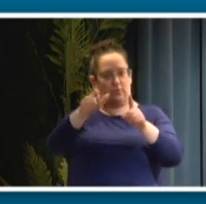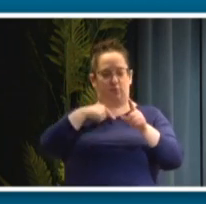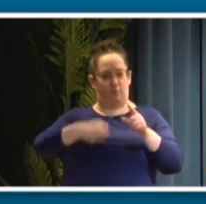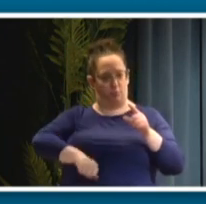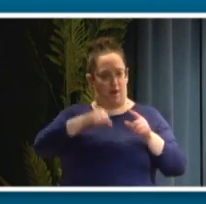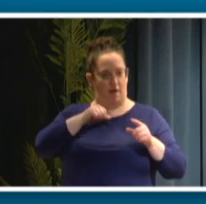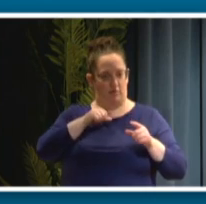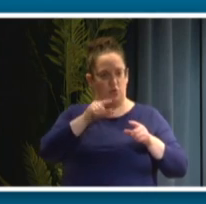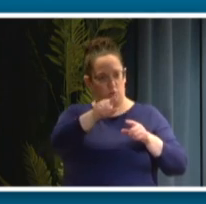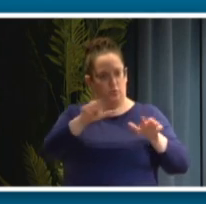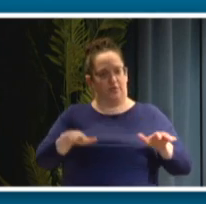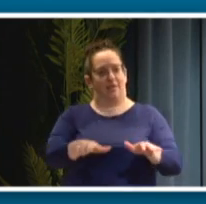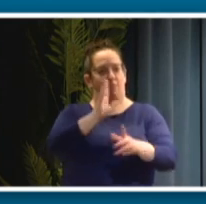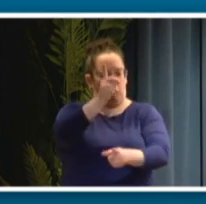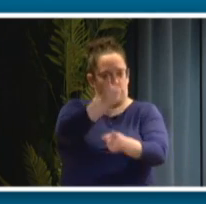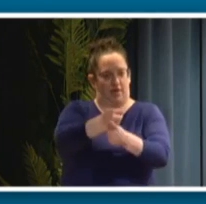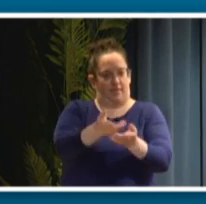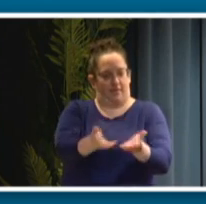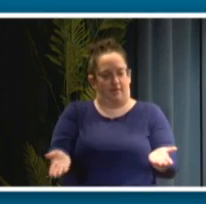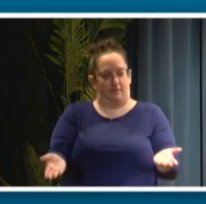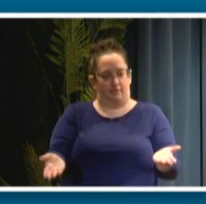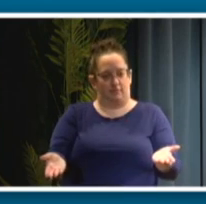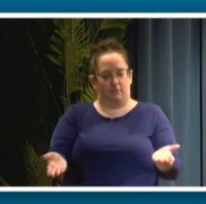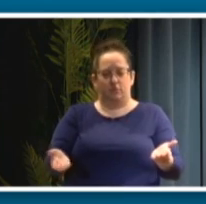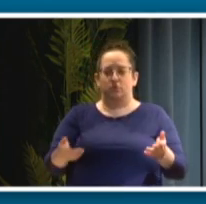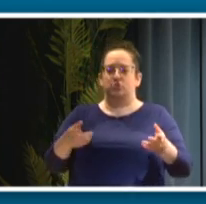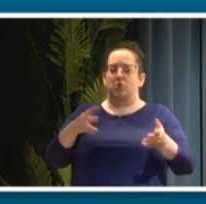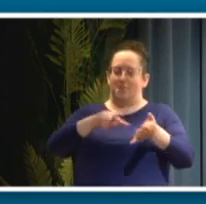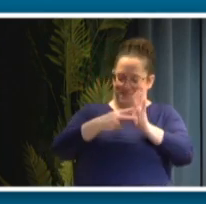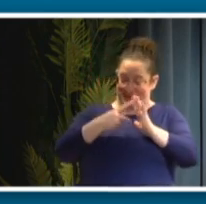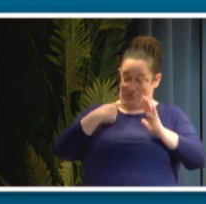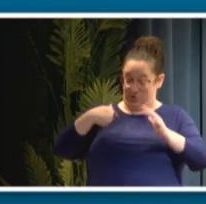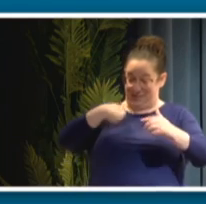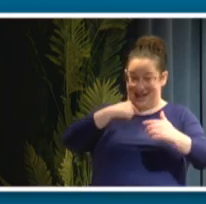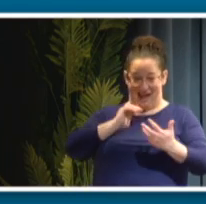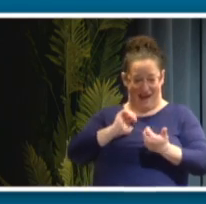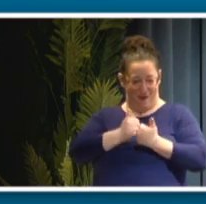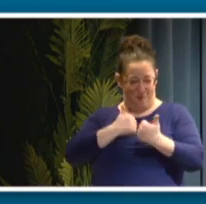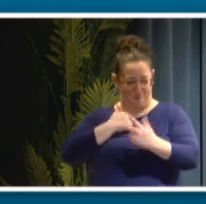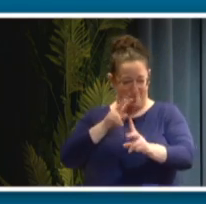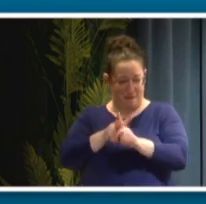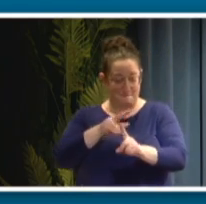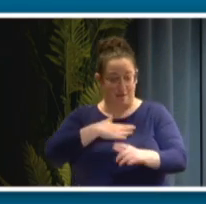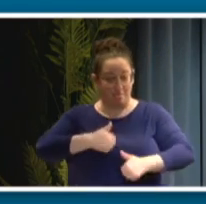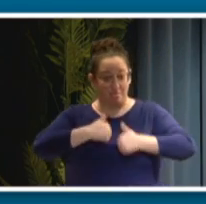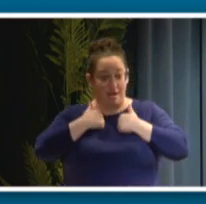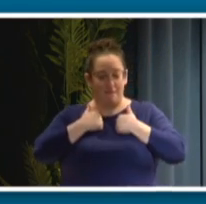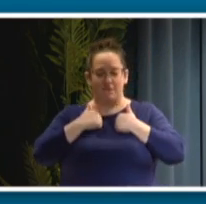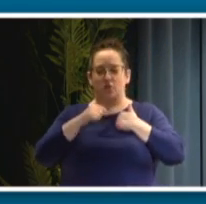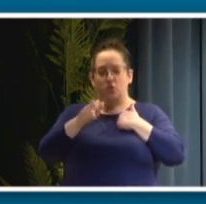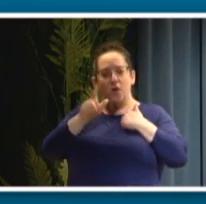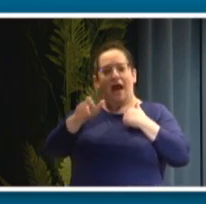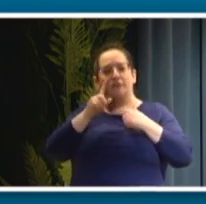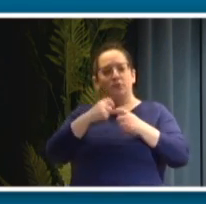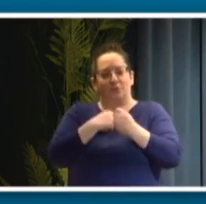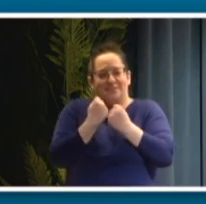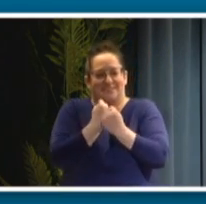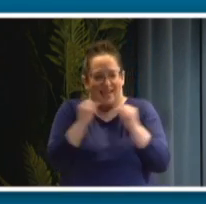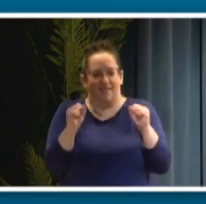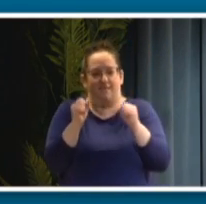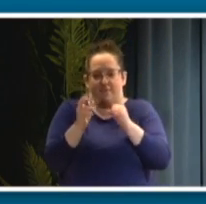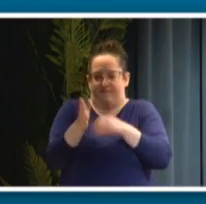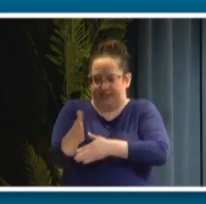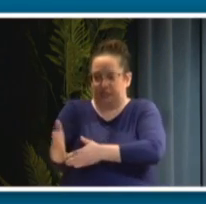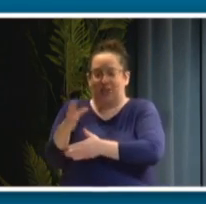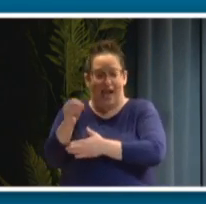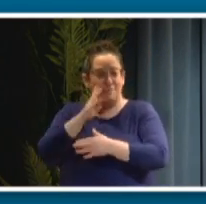right? Like every day I wake up knowing that today might be the day that I have to save the fish. Are you prepared for that, right? And that is the way that I sort of step